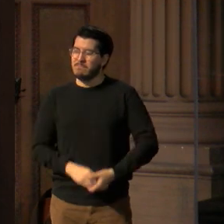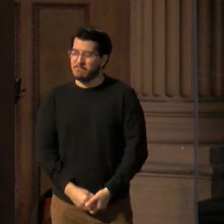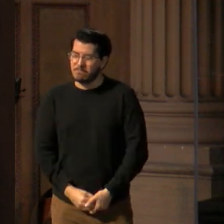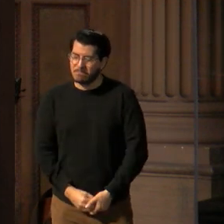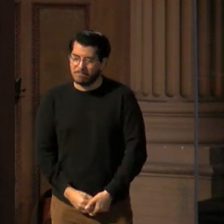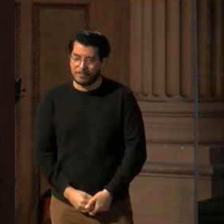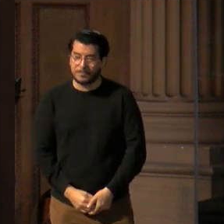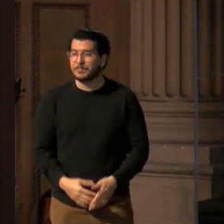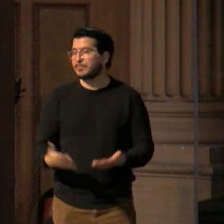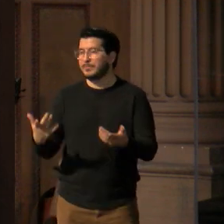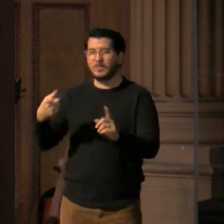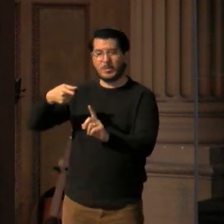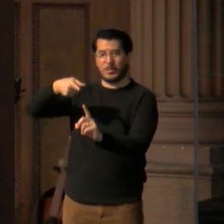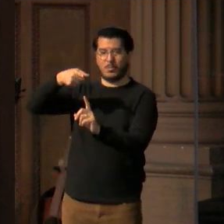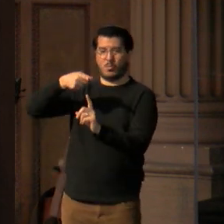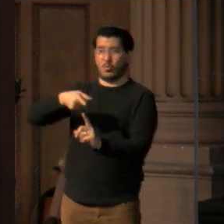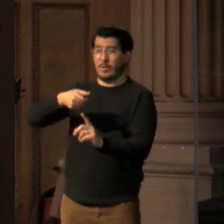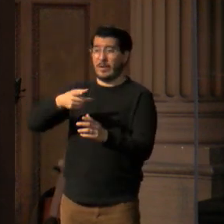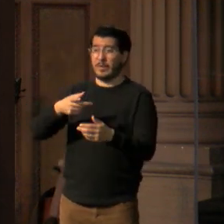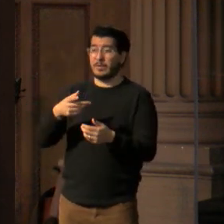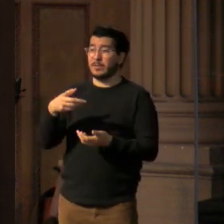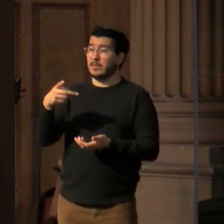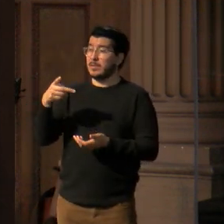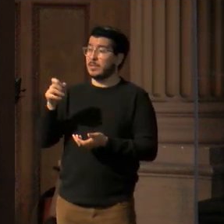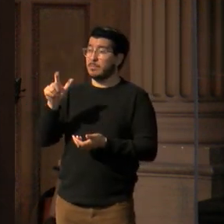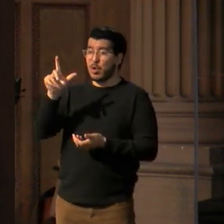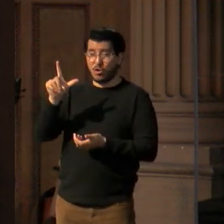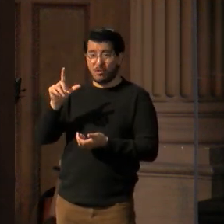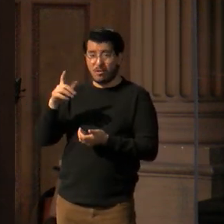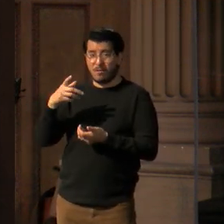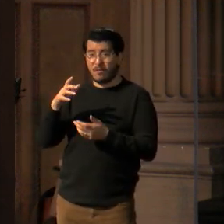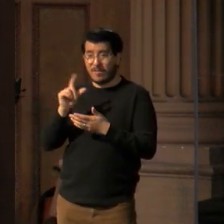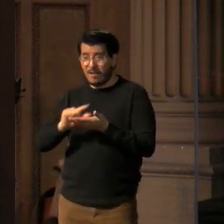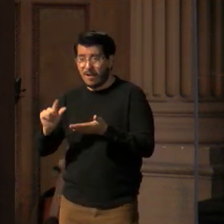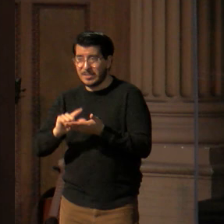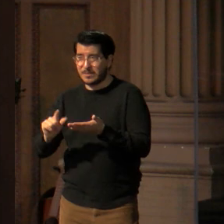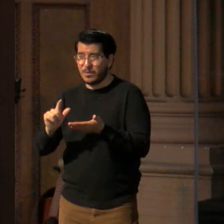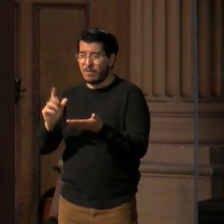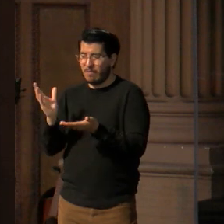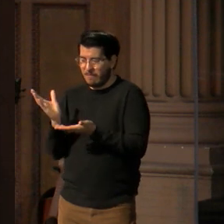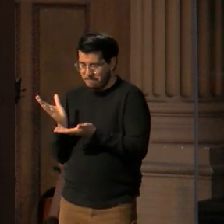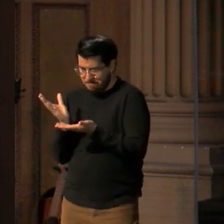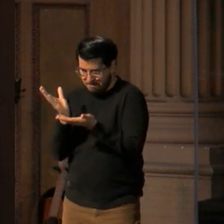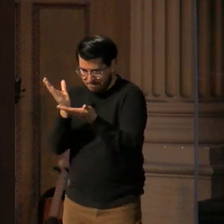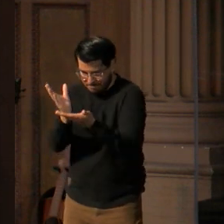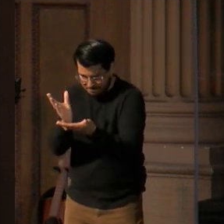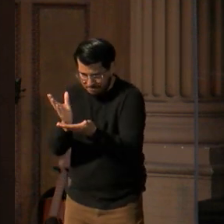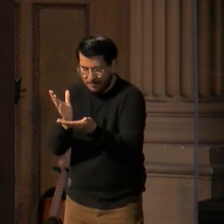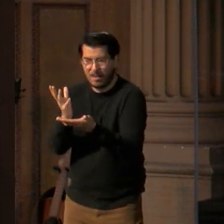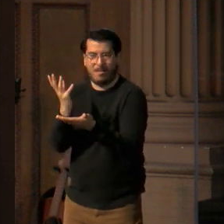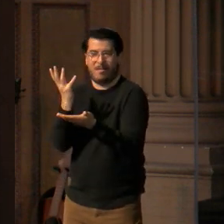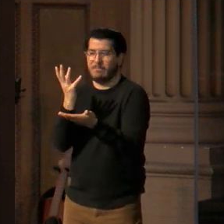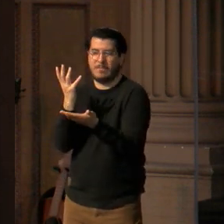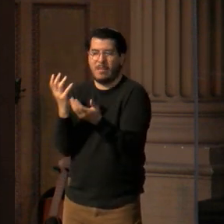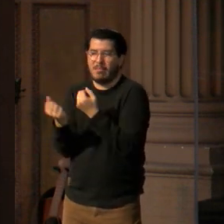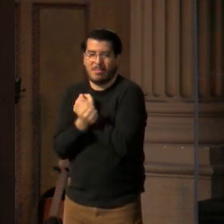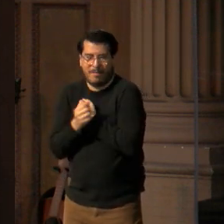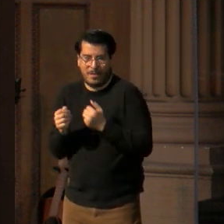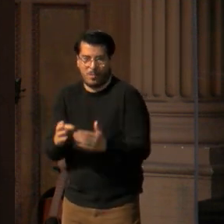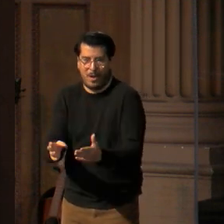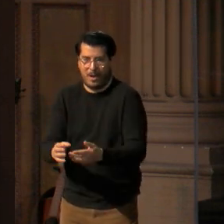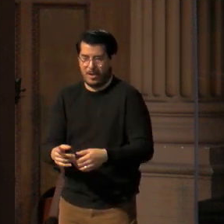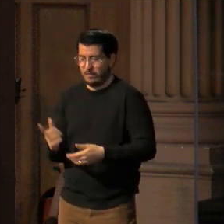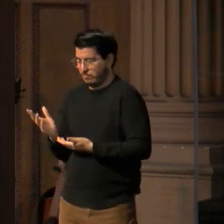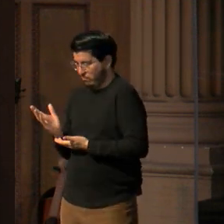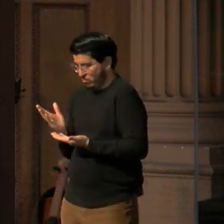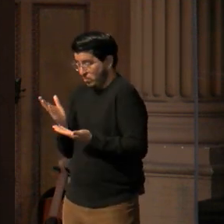And the point of all this is that we should bring the pearl of the gospel to people in the most loving way that we can. We bring it to people in a way